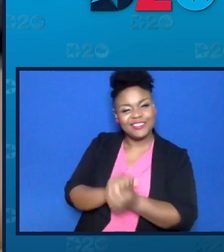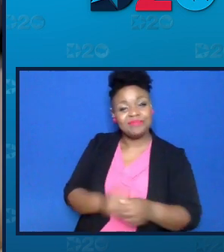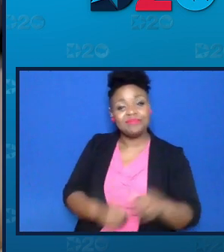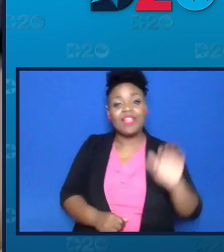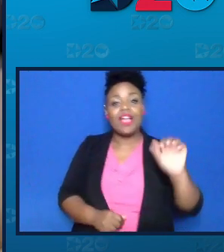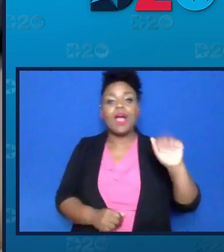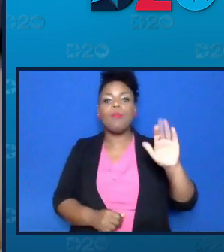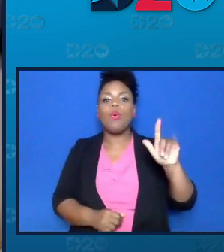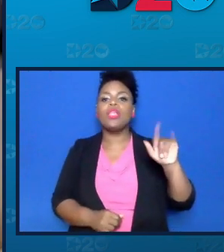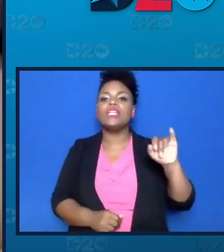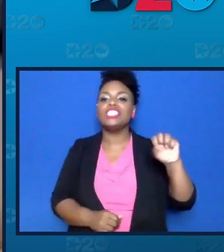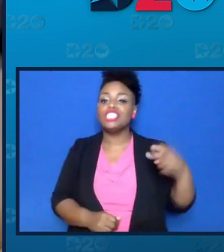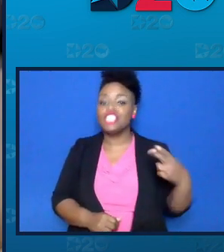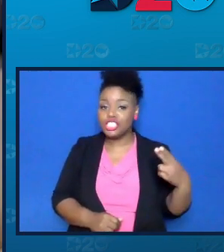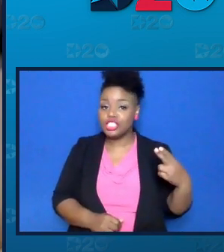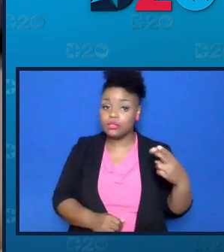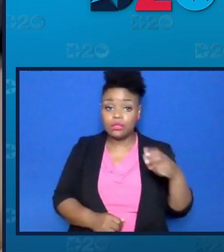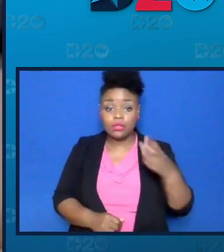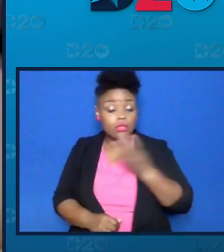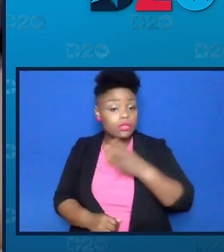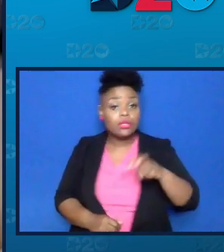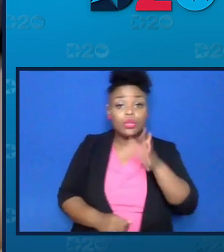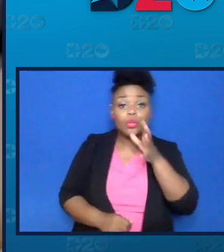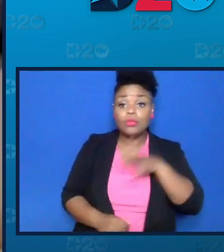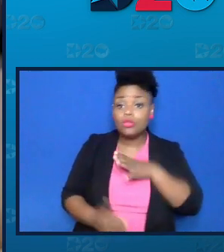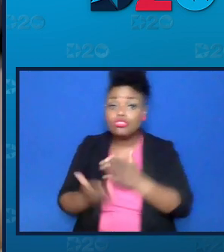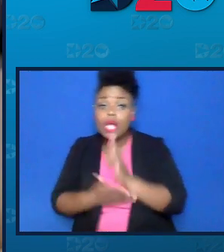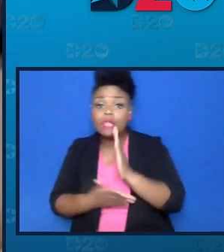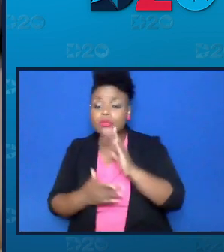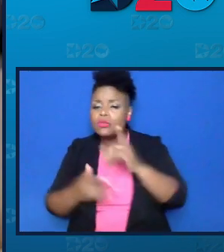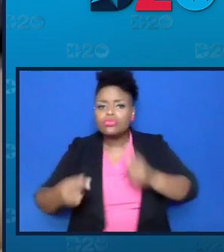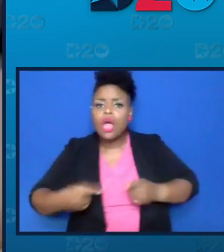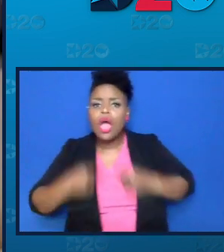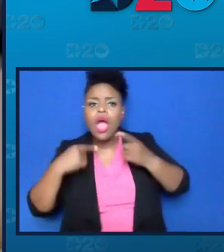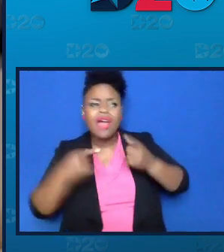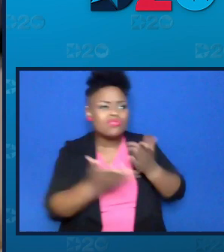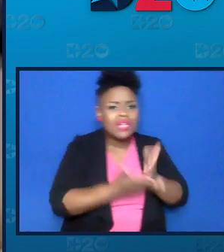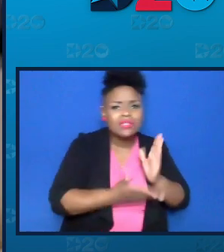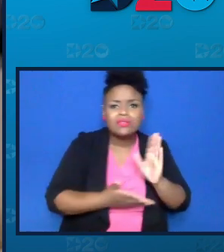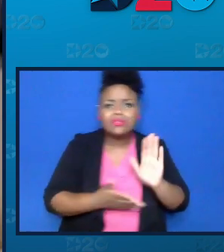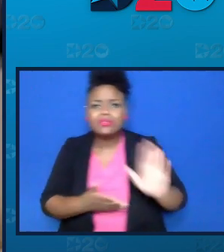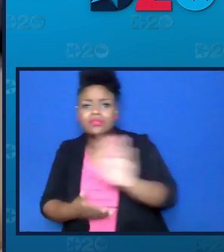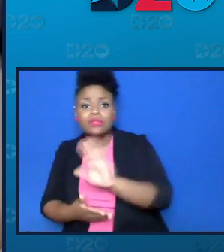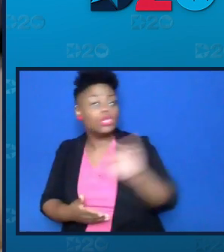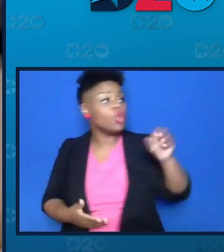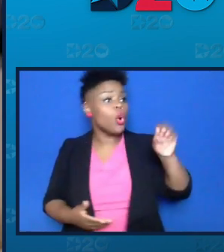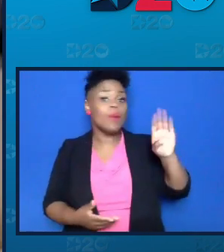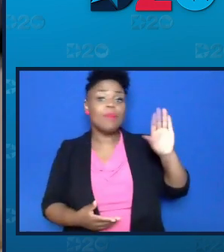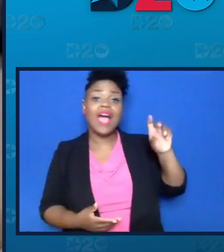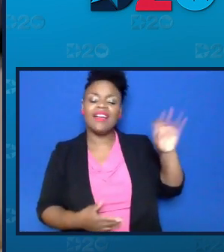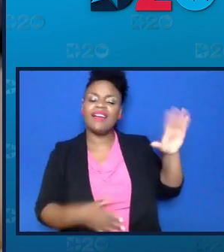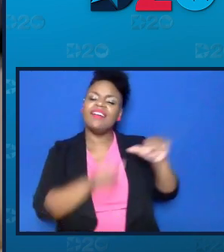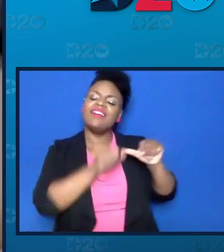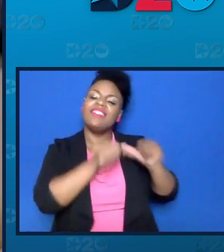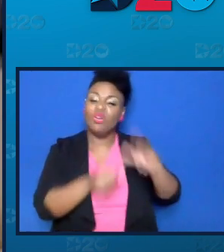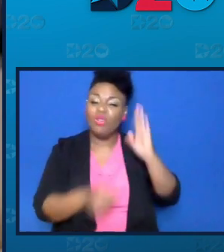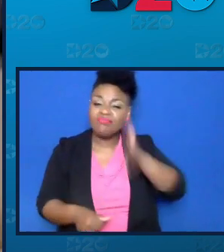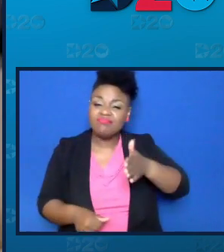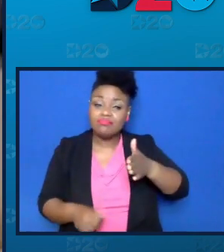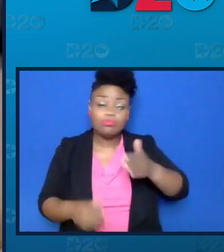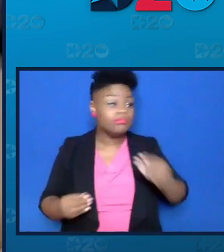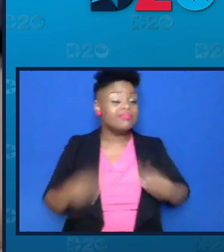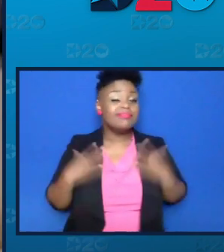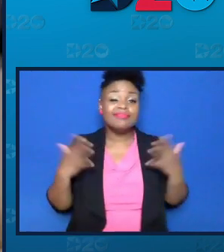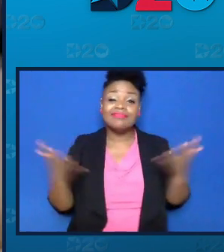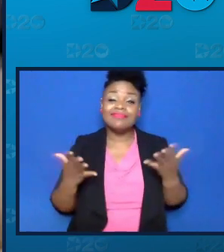rights. Joe Biden will continue that progressive march towards justice, inspired by respect for the dignity of all people, people